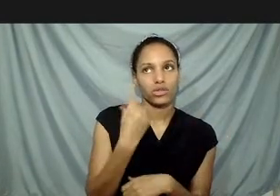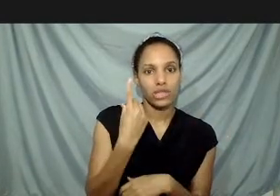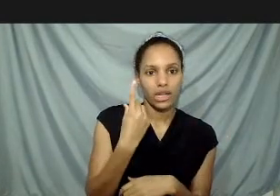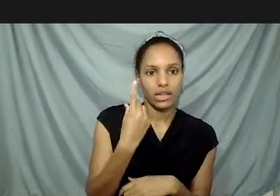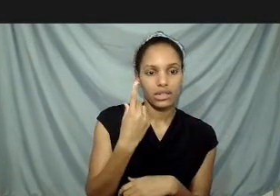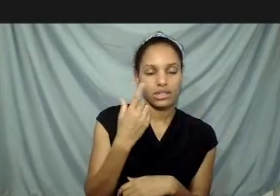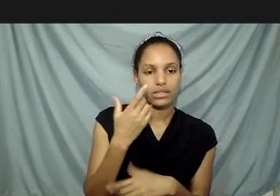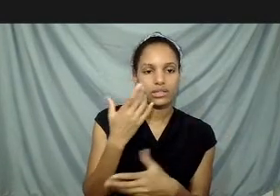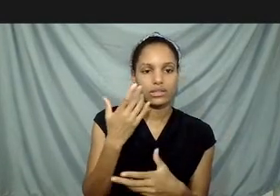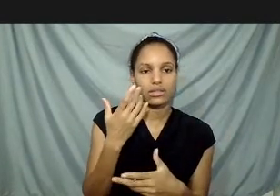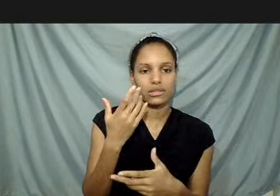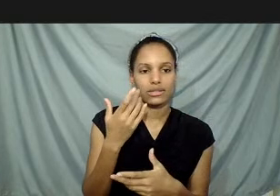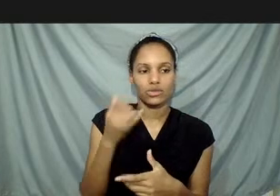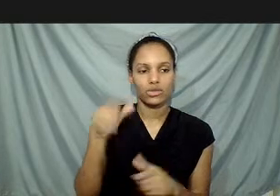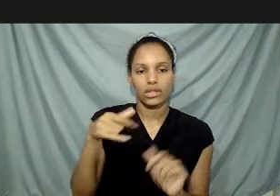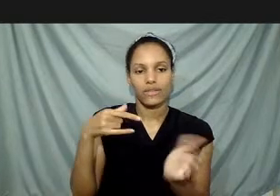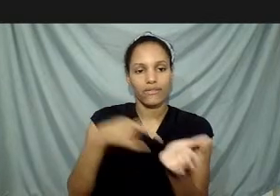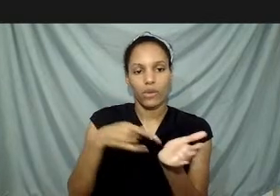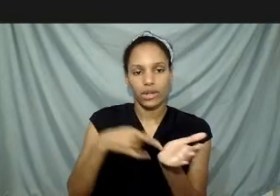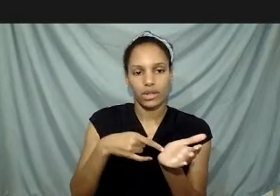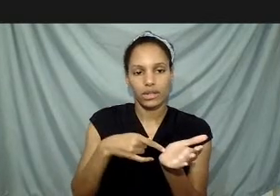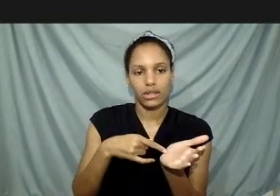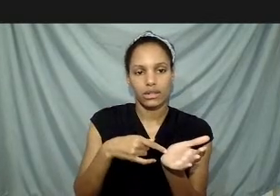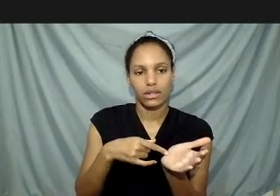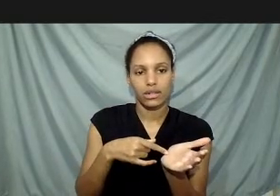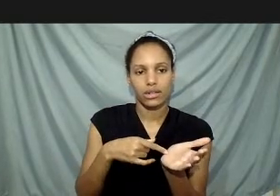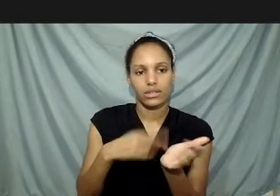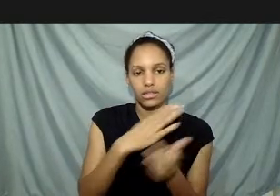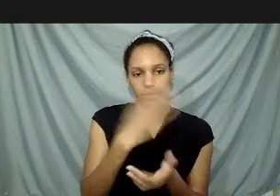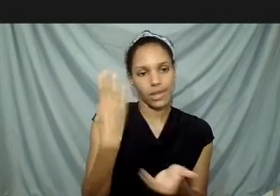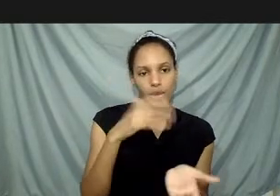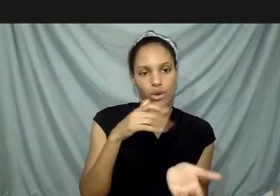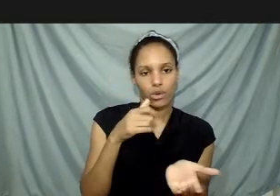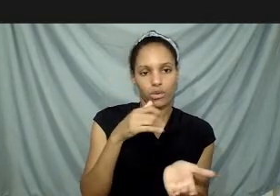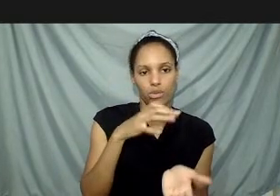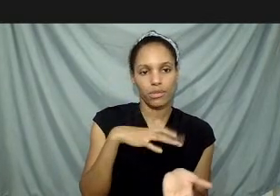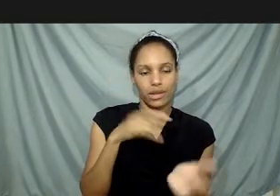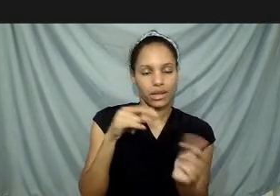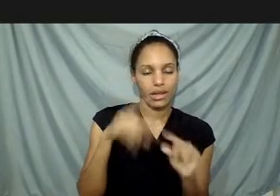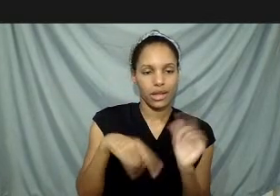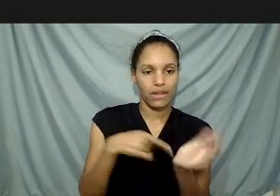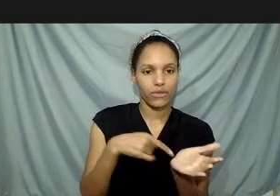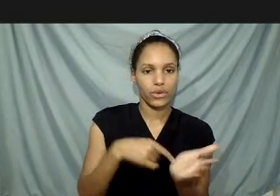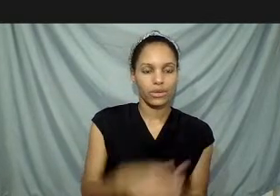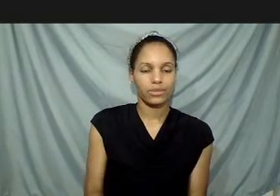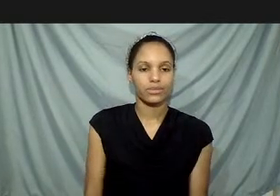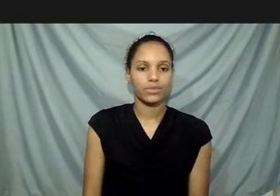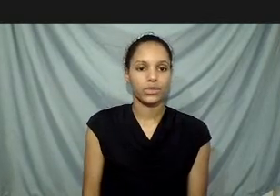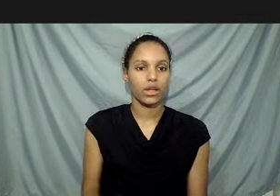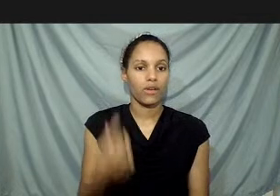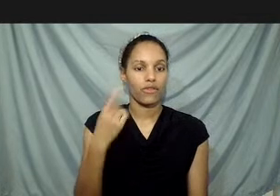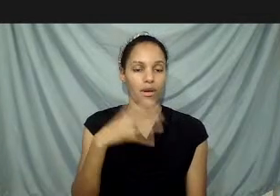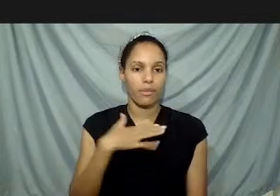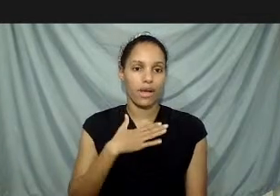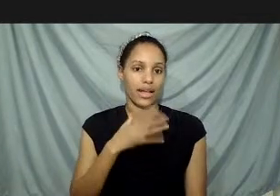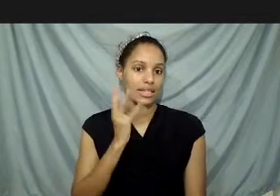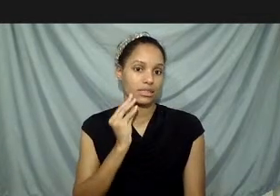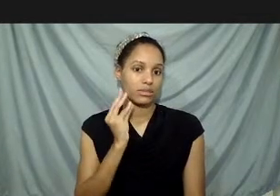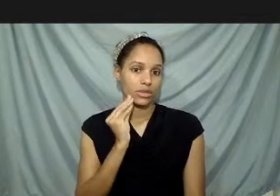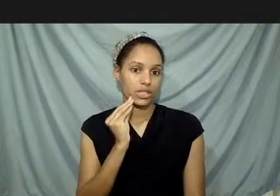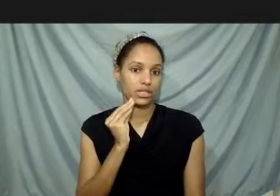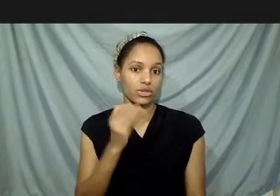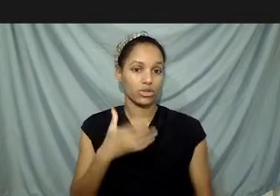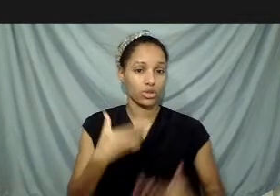in the same way, right? Oh, absolutely. So my experience is that strength was expected of me,